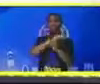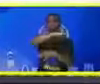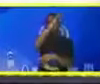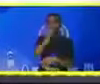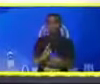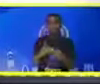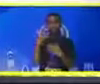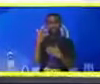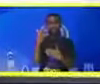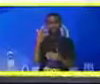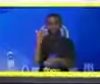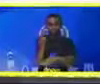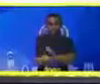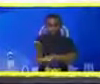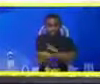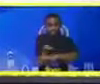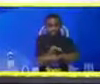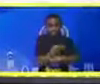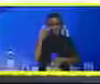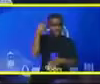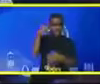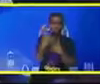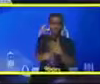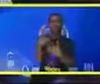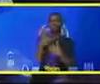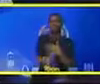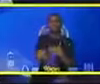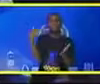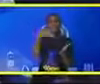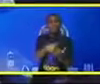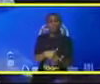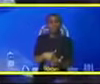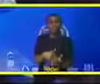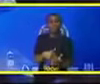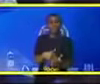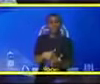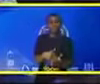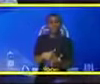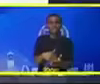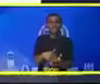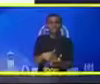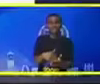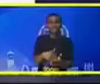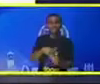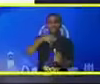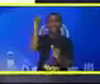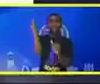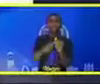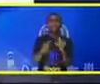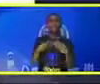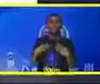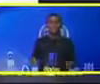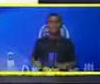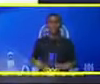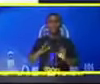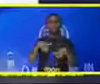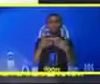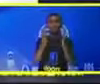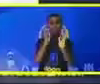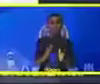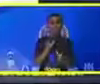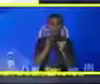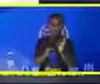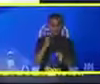so that you will serve God with the dignity of kingdom integrity. Everybody is a giver. If they don't give